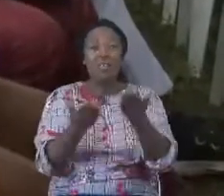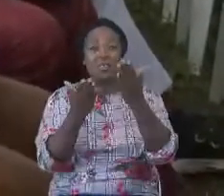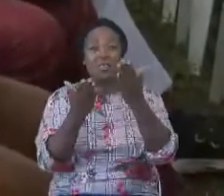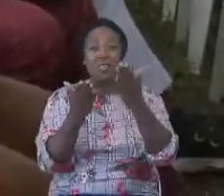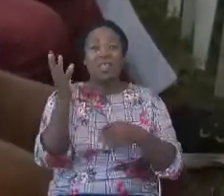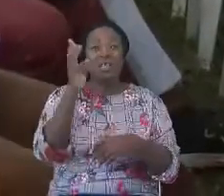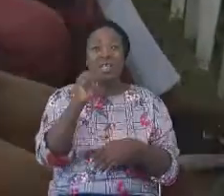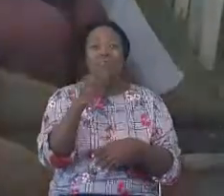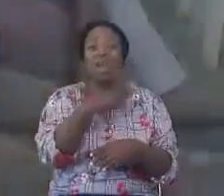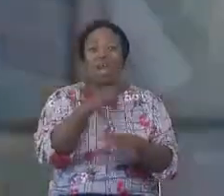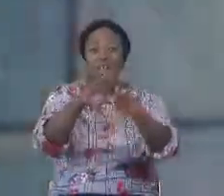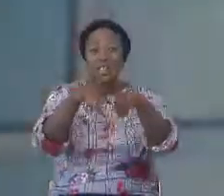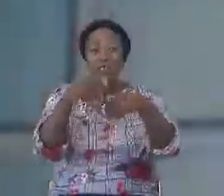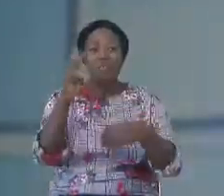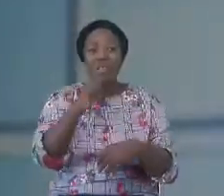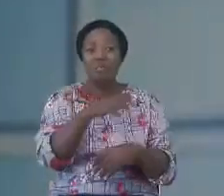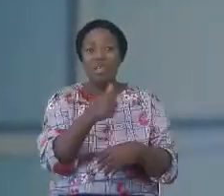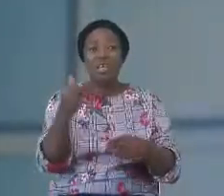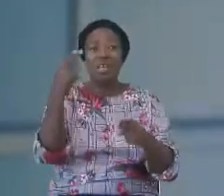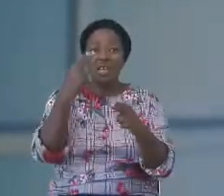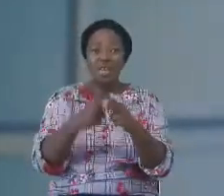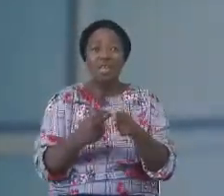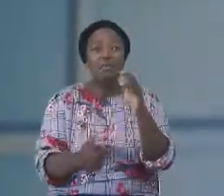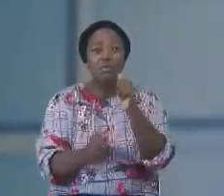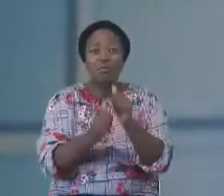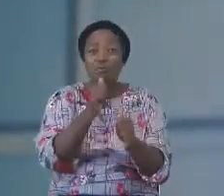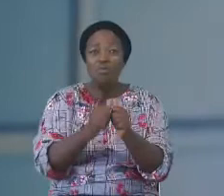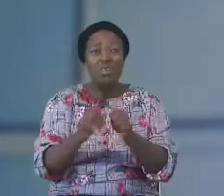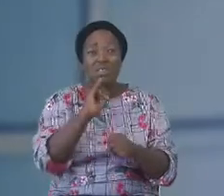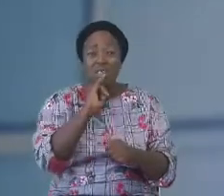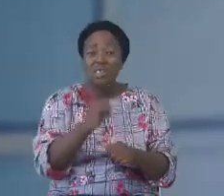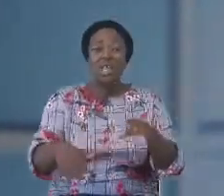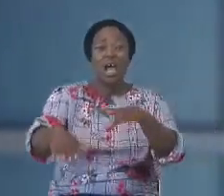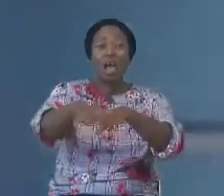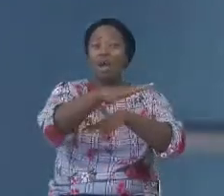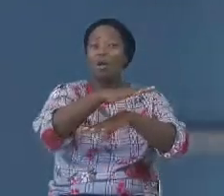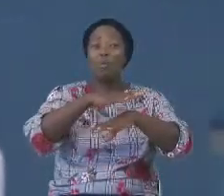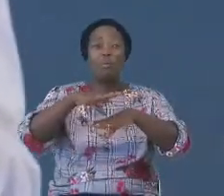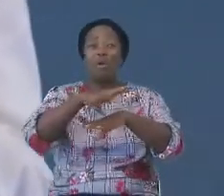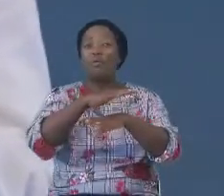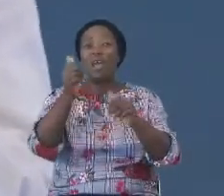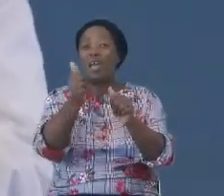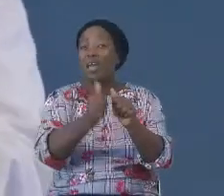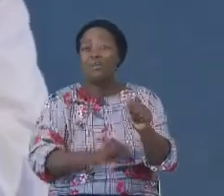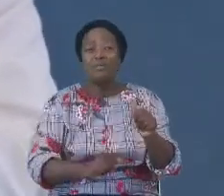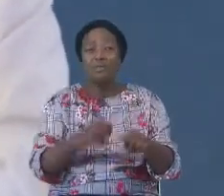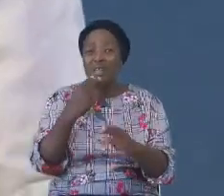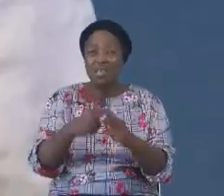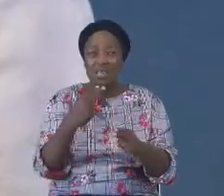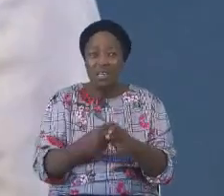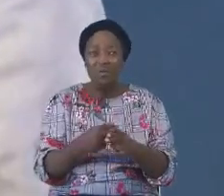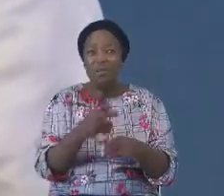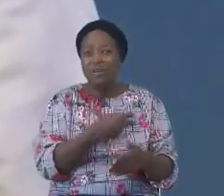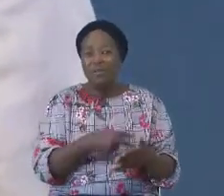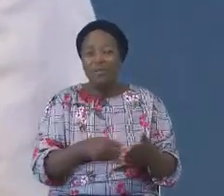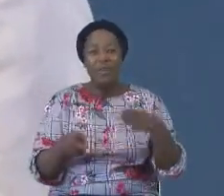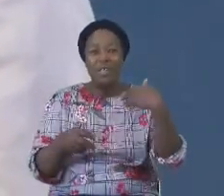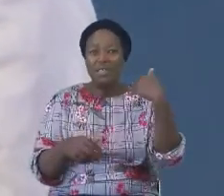has highly exalted him and given him a name which